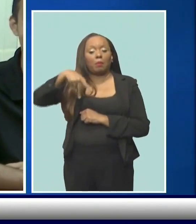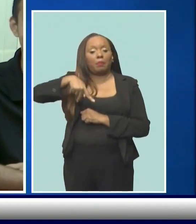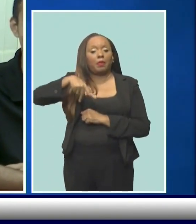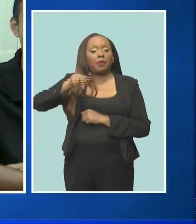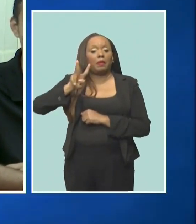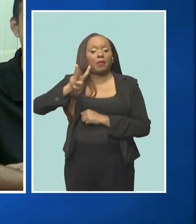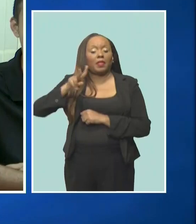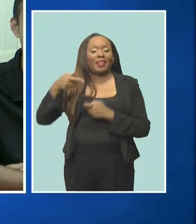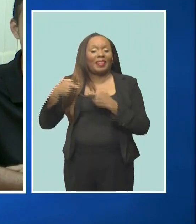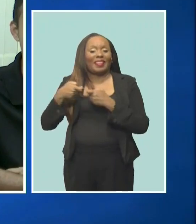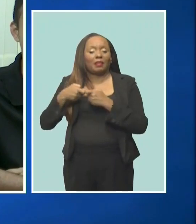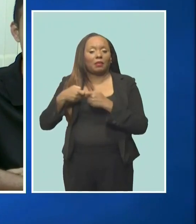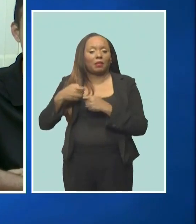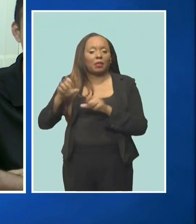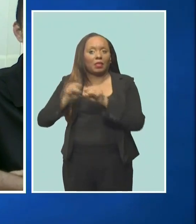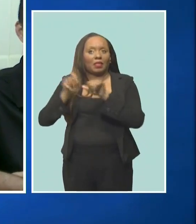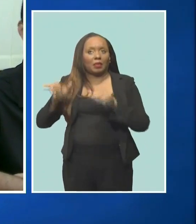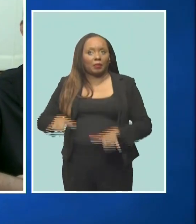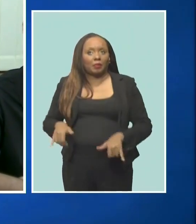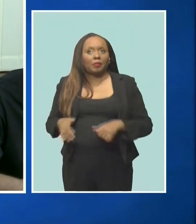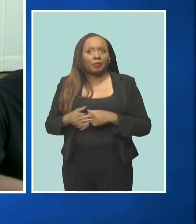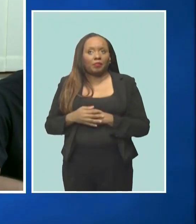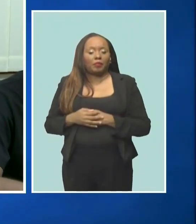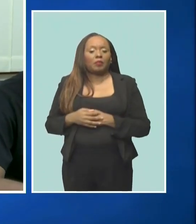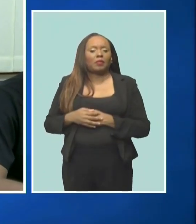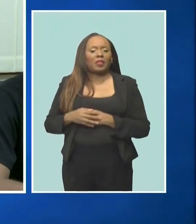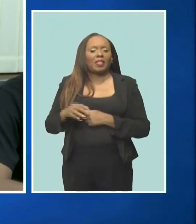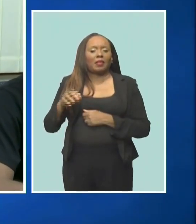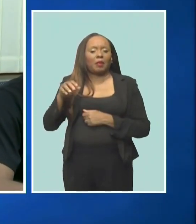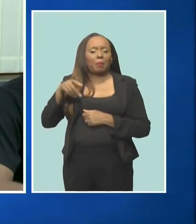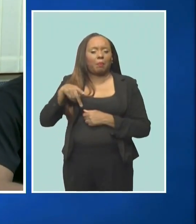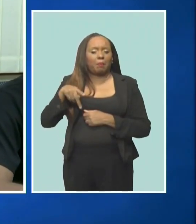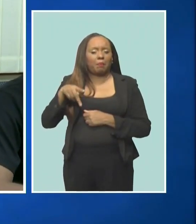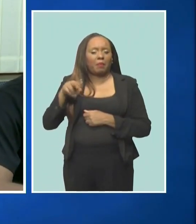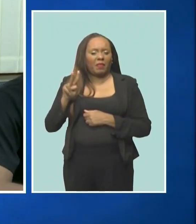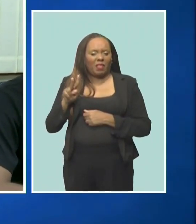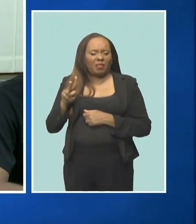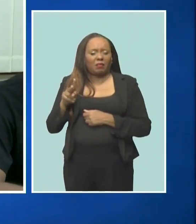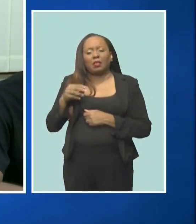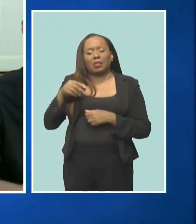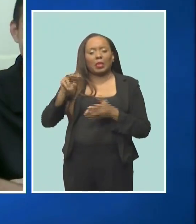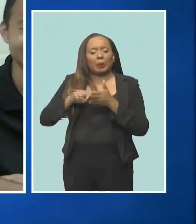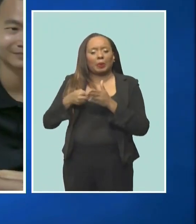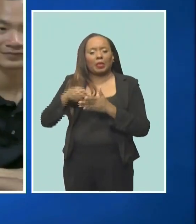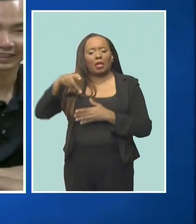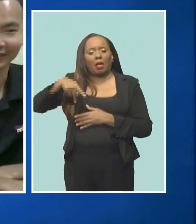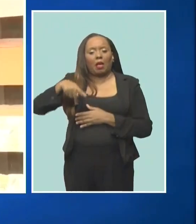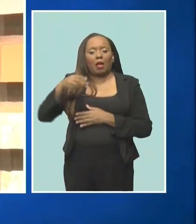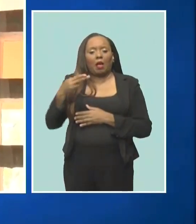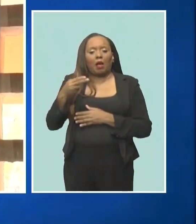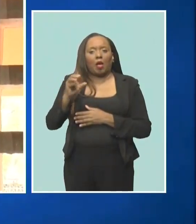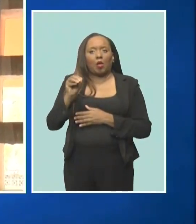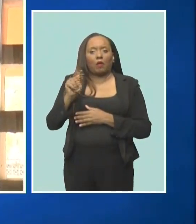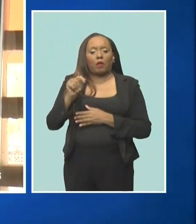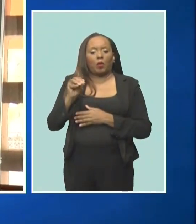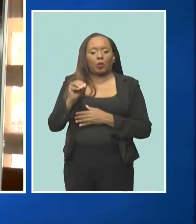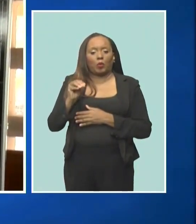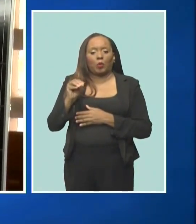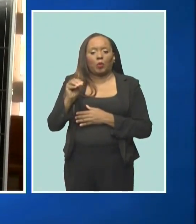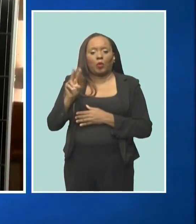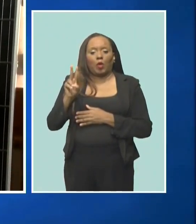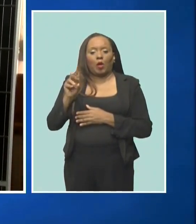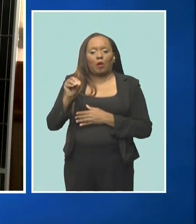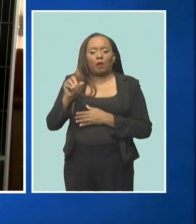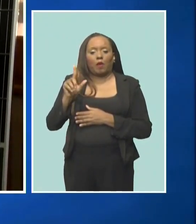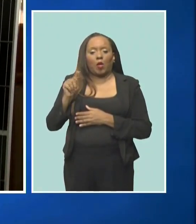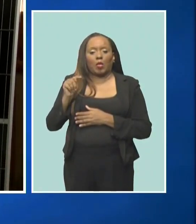systems. So our photovoltaic electric systems, we're doing installations now. He's on the island, doing installations and training the team